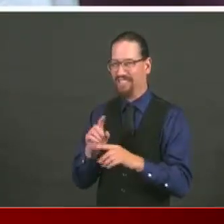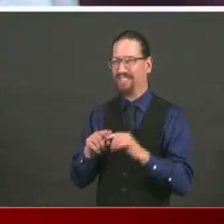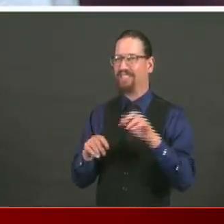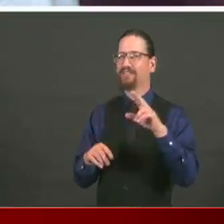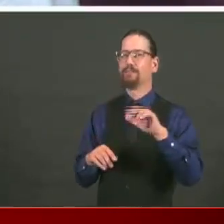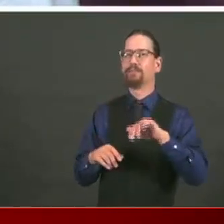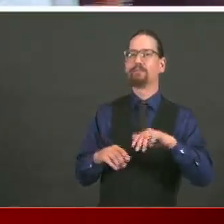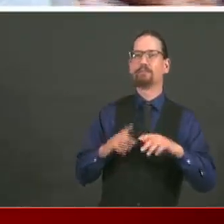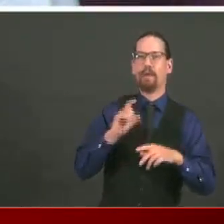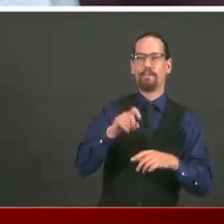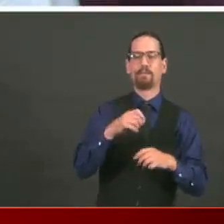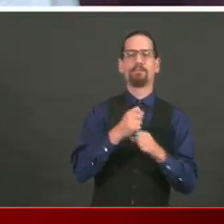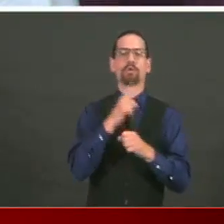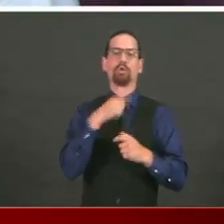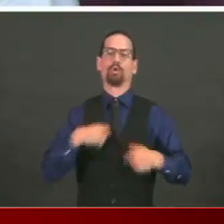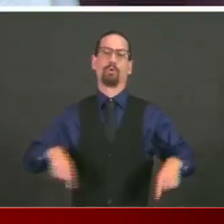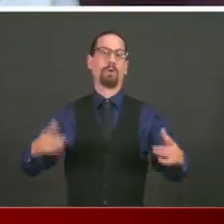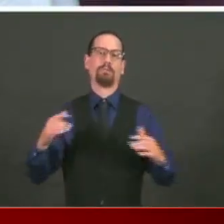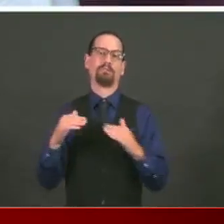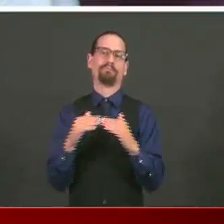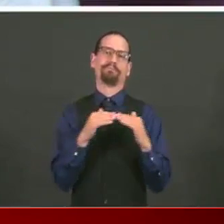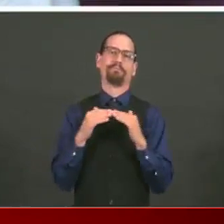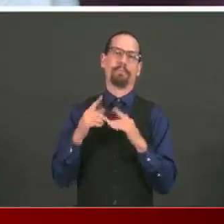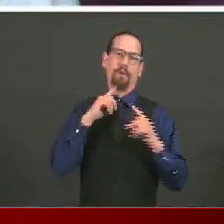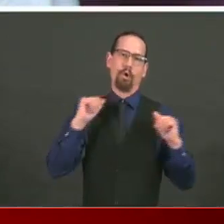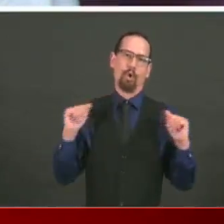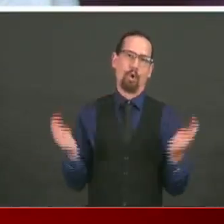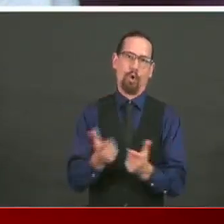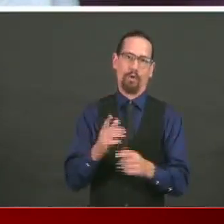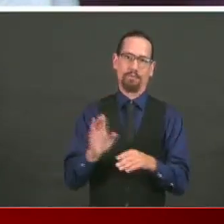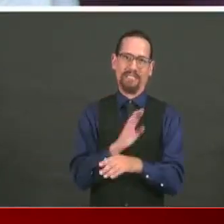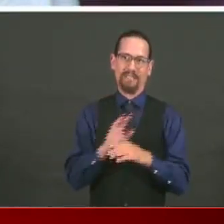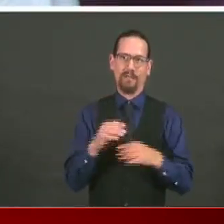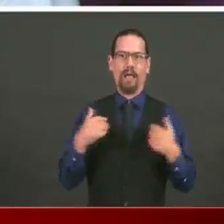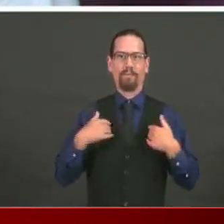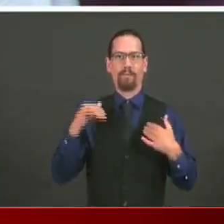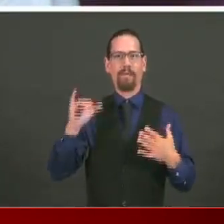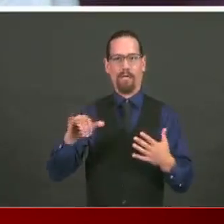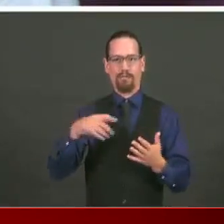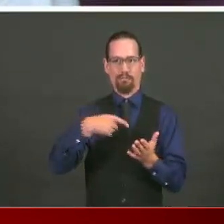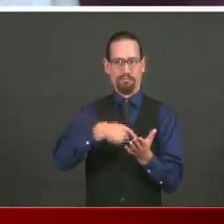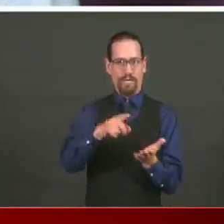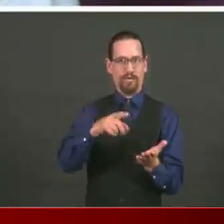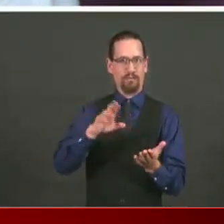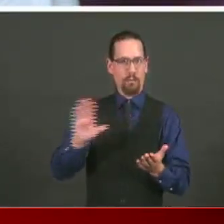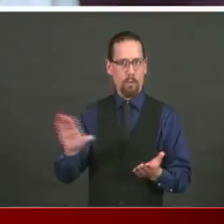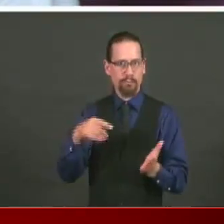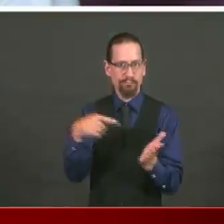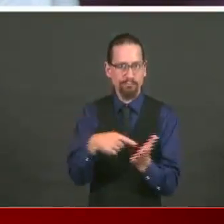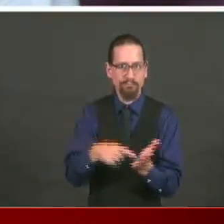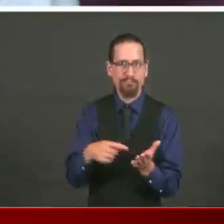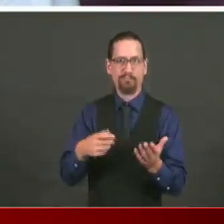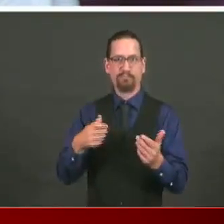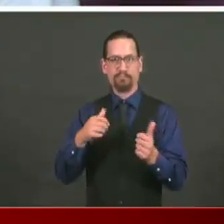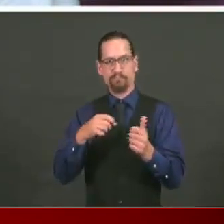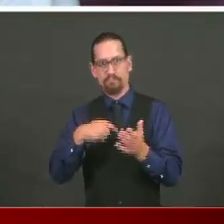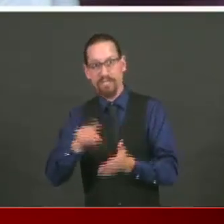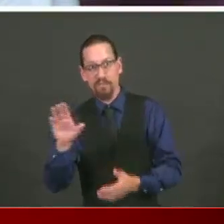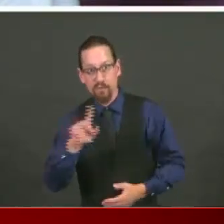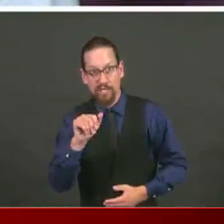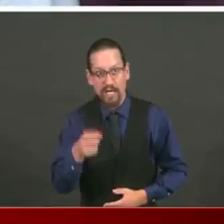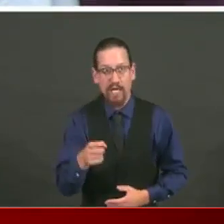are being fair to all those businesses out there that have paid their bills, paid their taxes, are remaining viable,